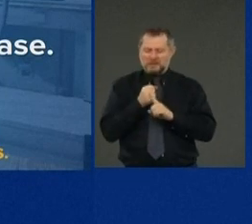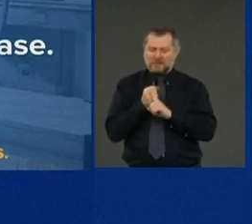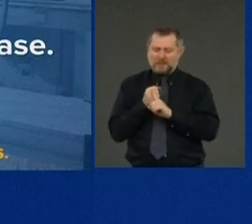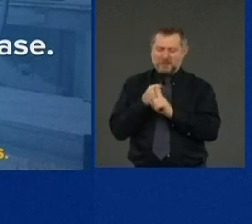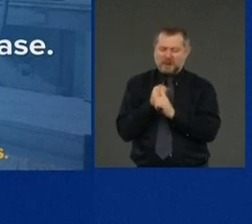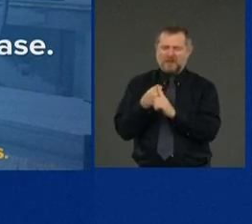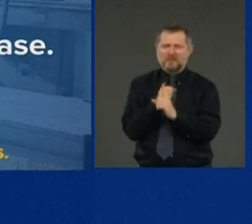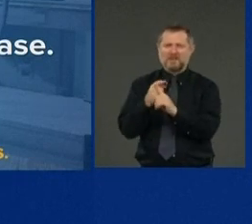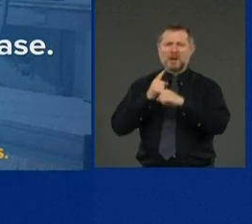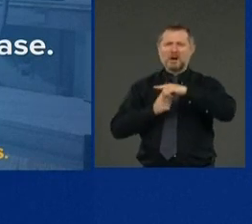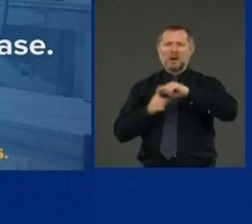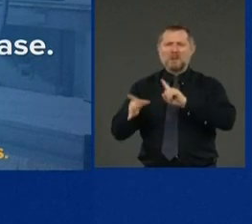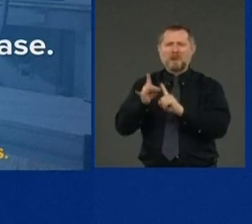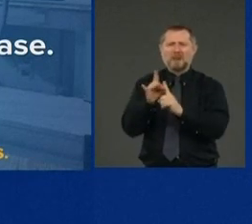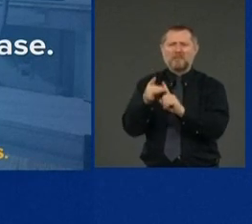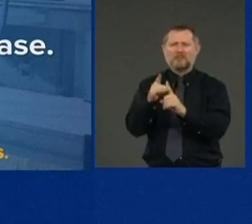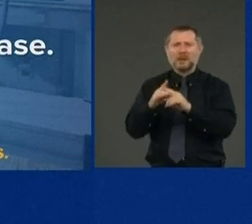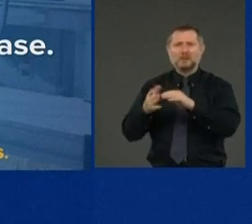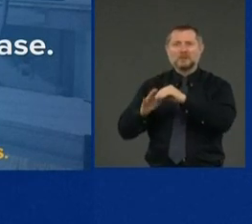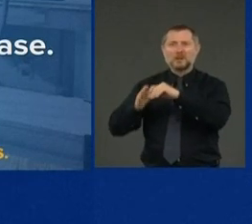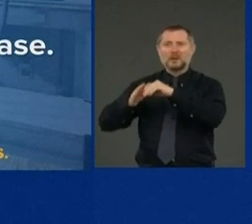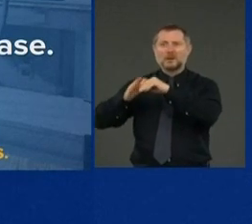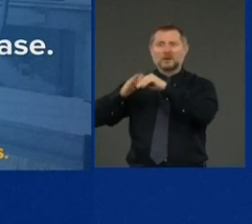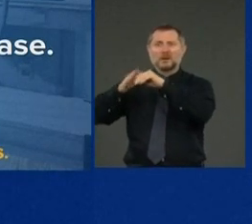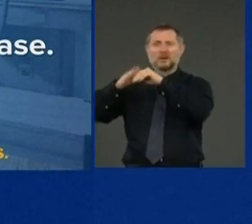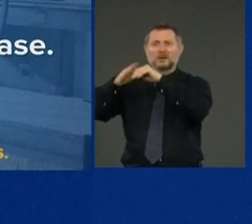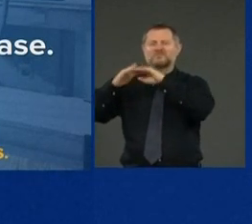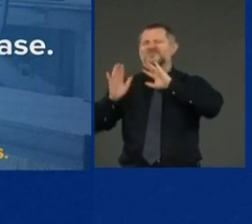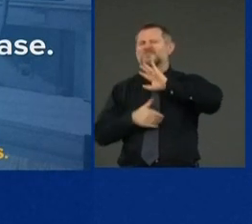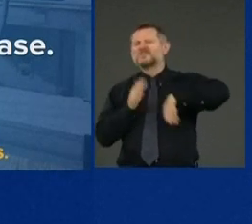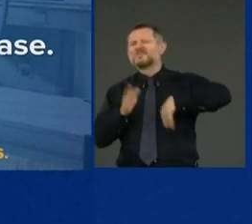is increasing. Forget the numbers.